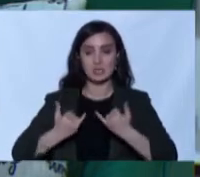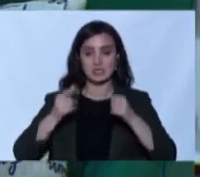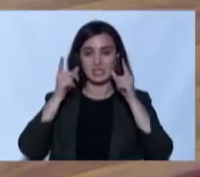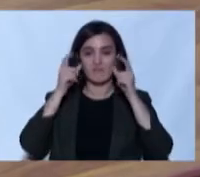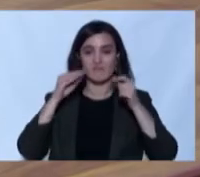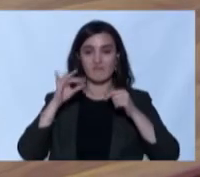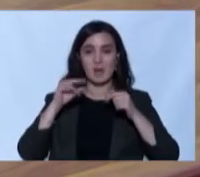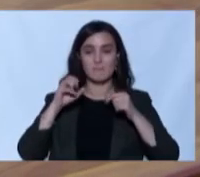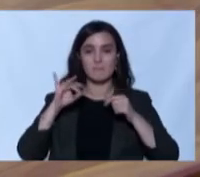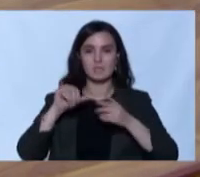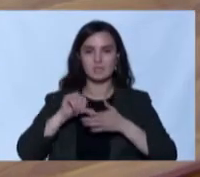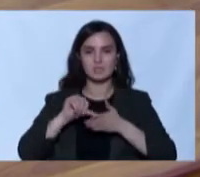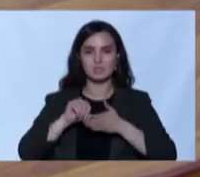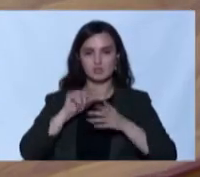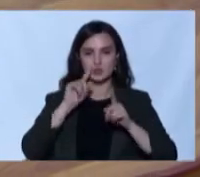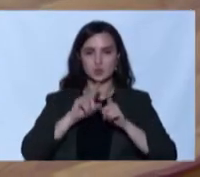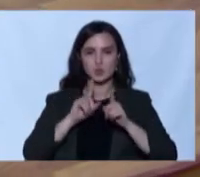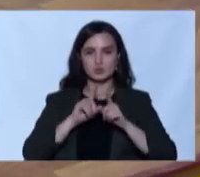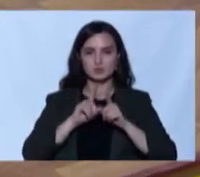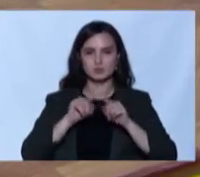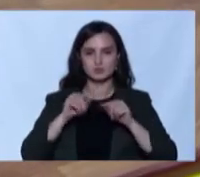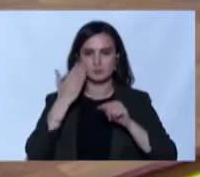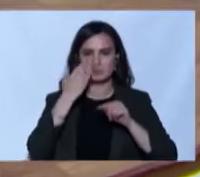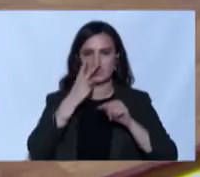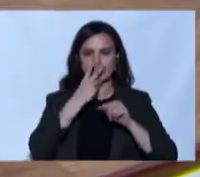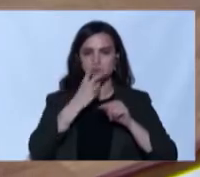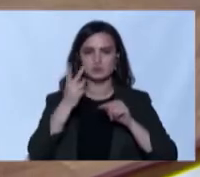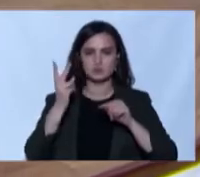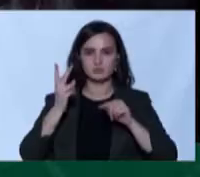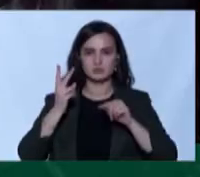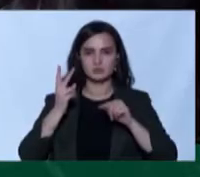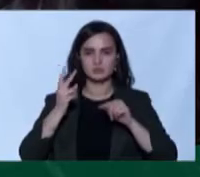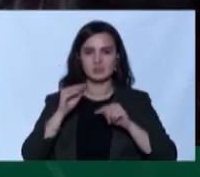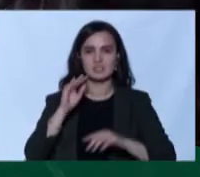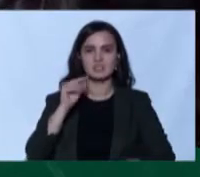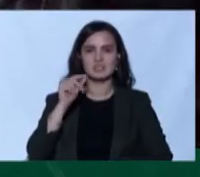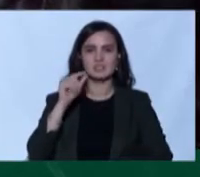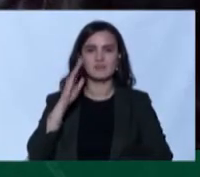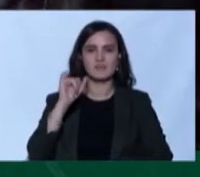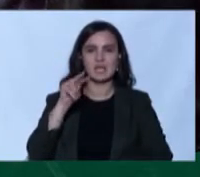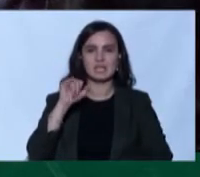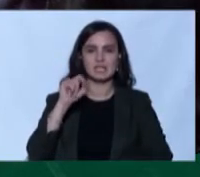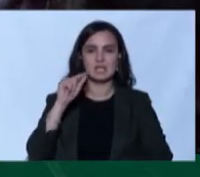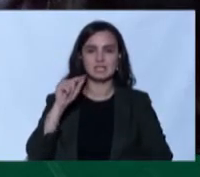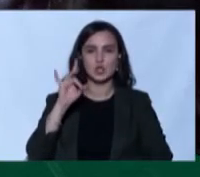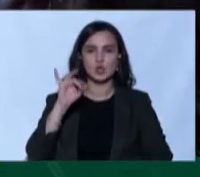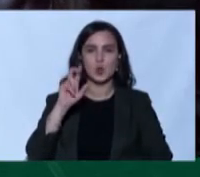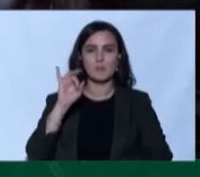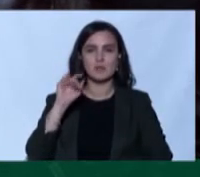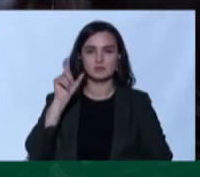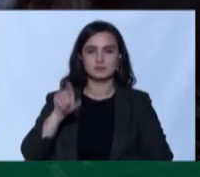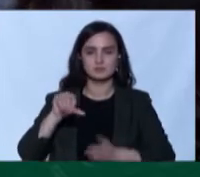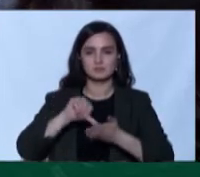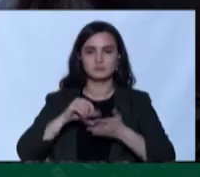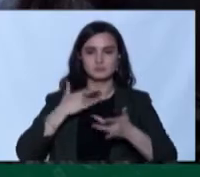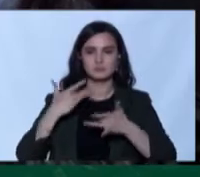vampire is almost seen as a hero. And you've got films the likes of Twilight, where Robert Pattinson's character is